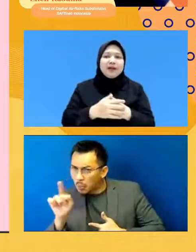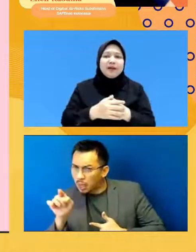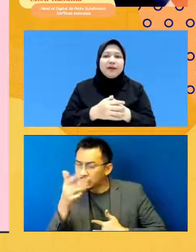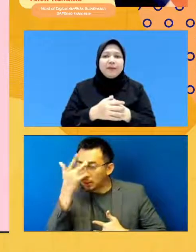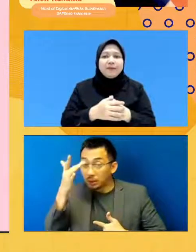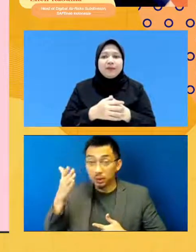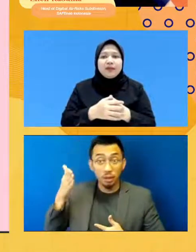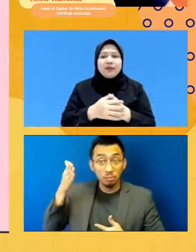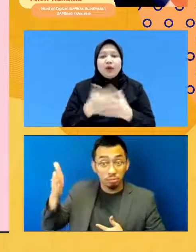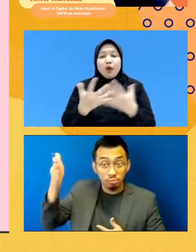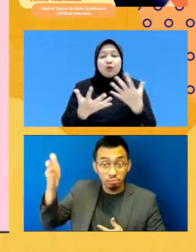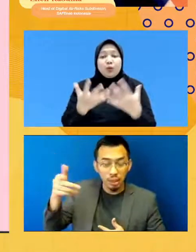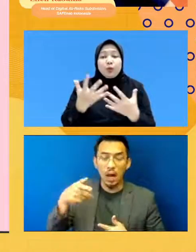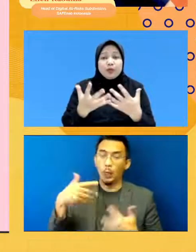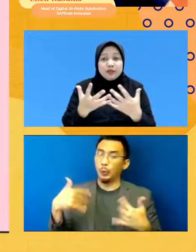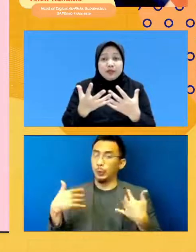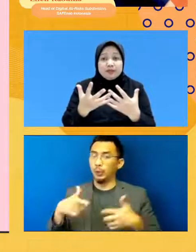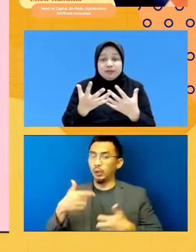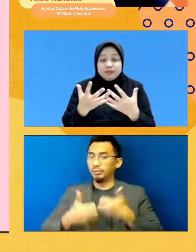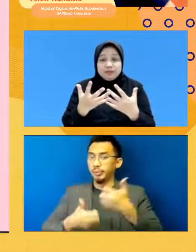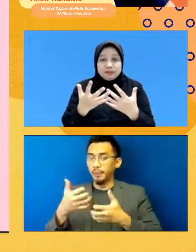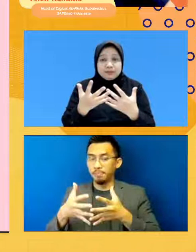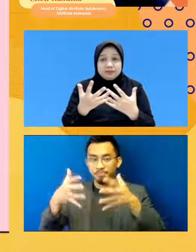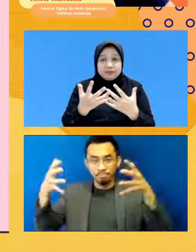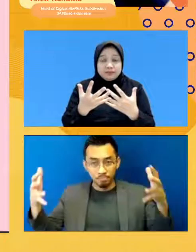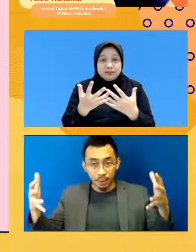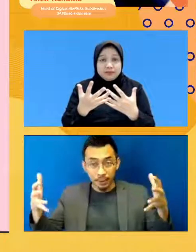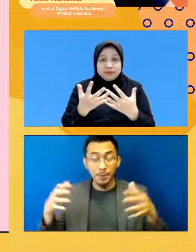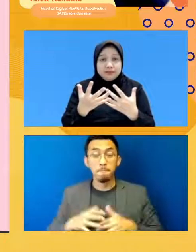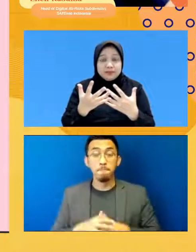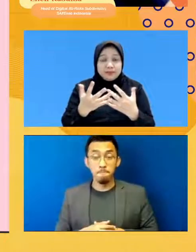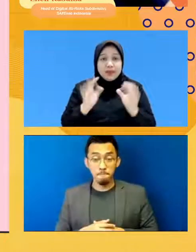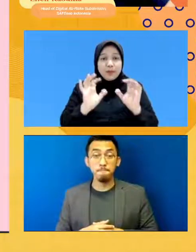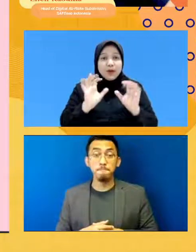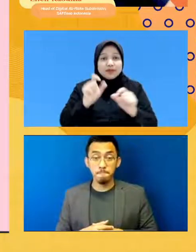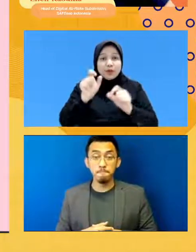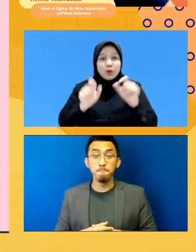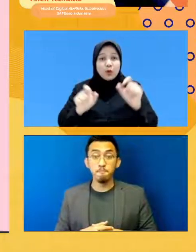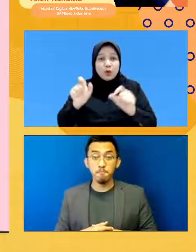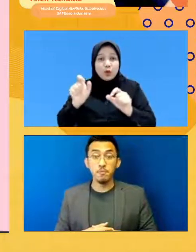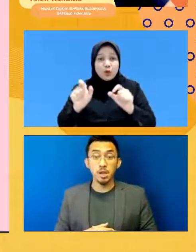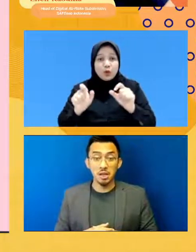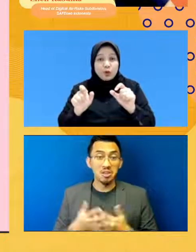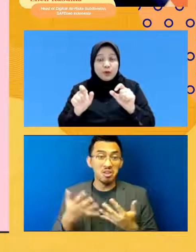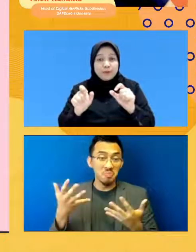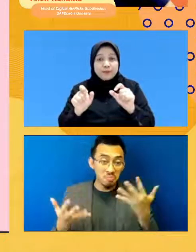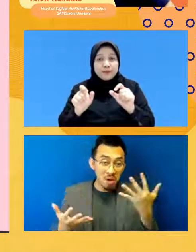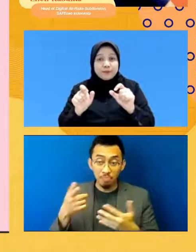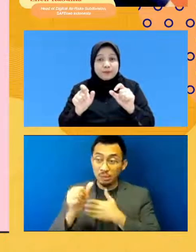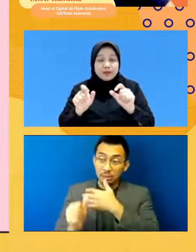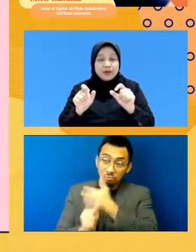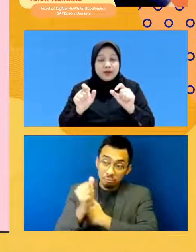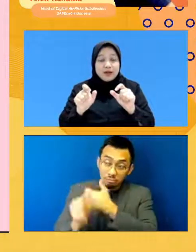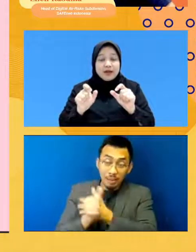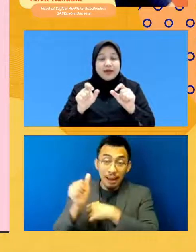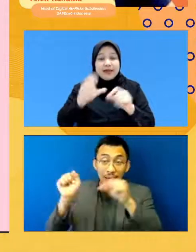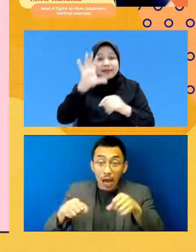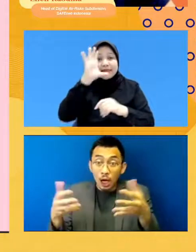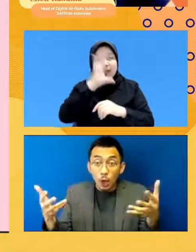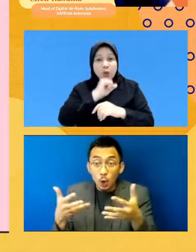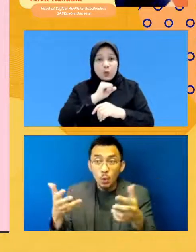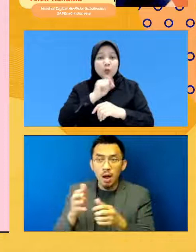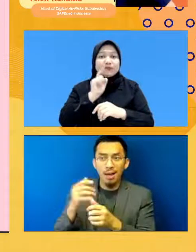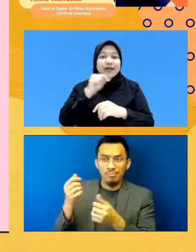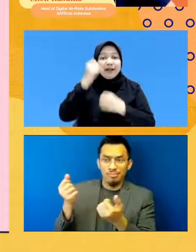to be incited because more people, because the public knows about the sensitive information,